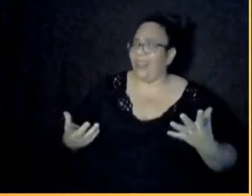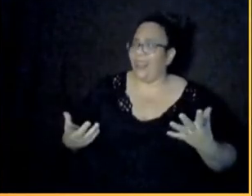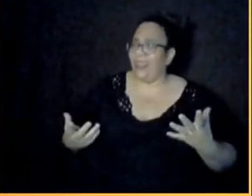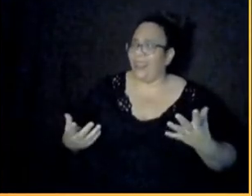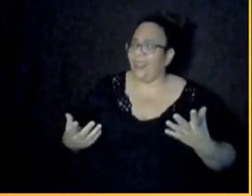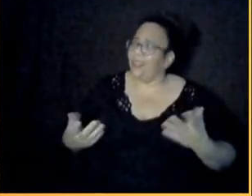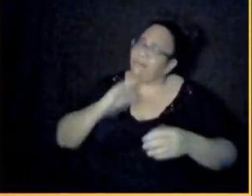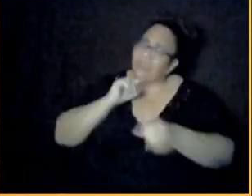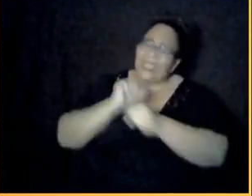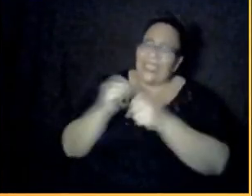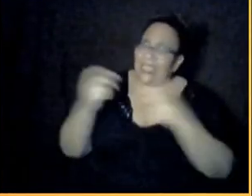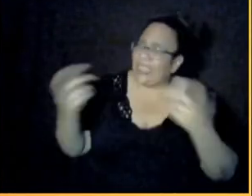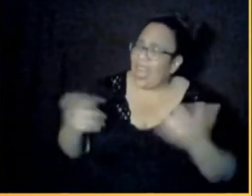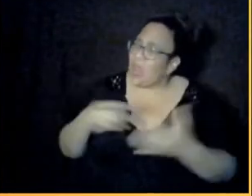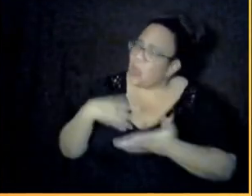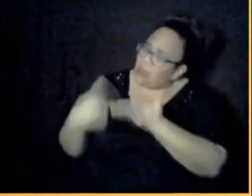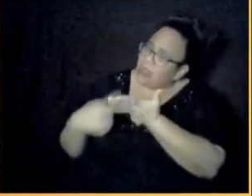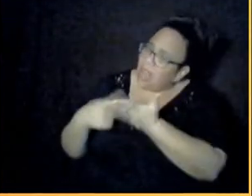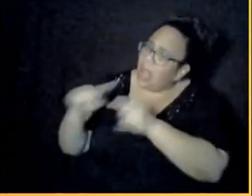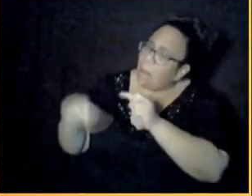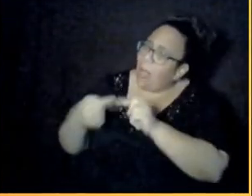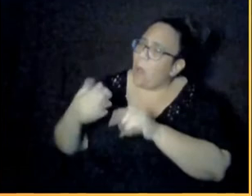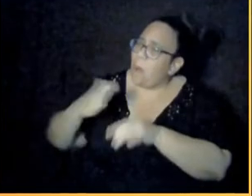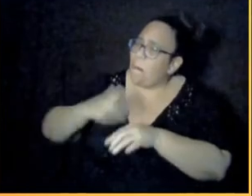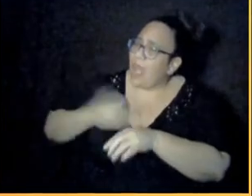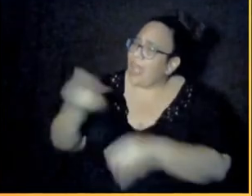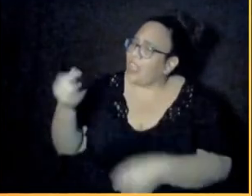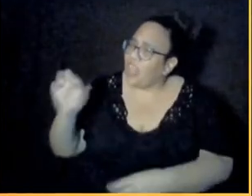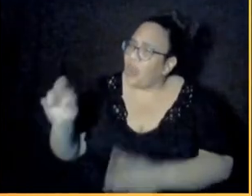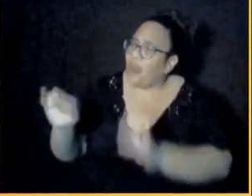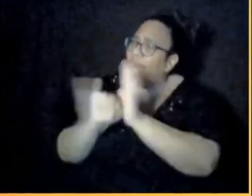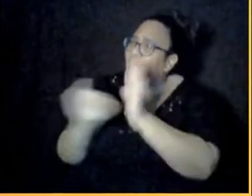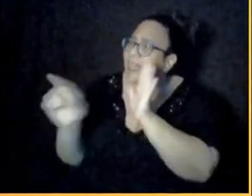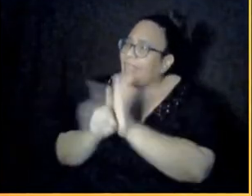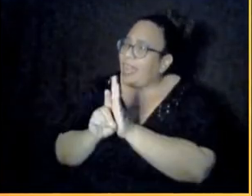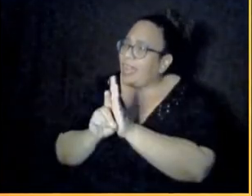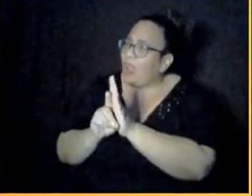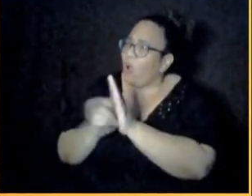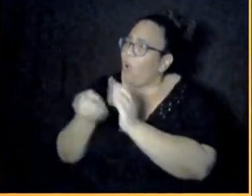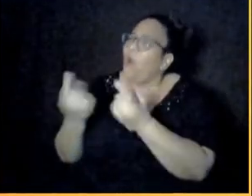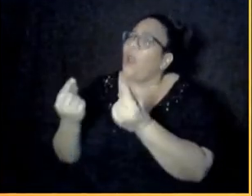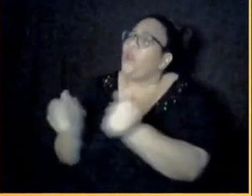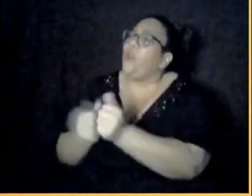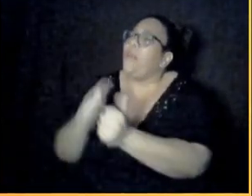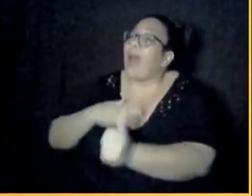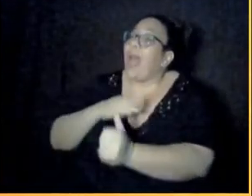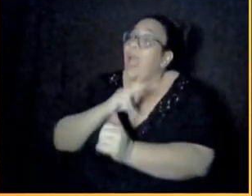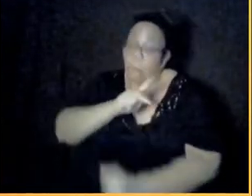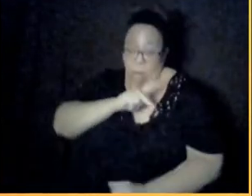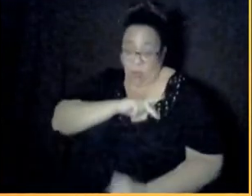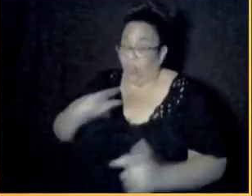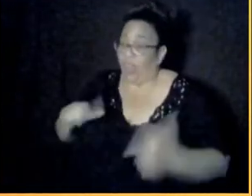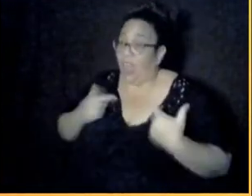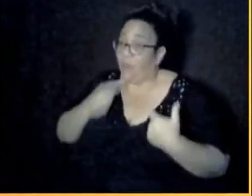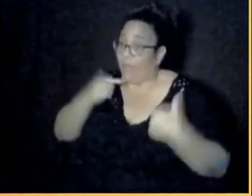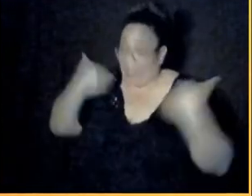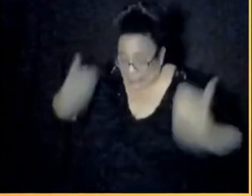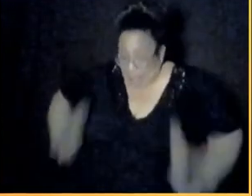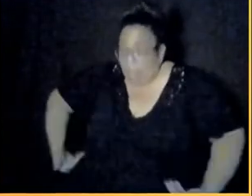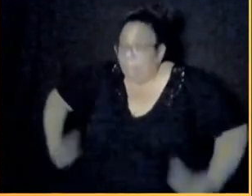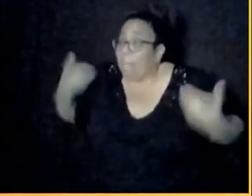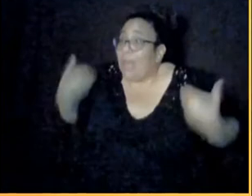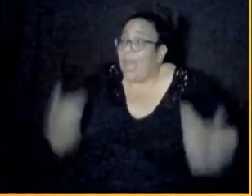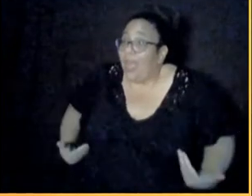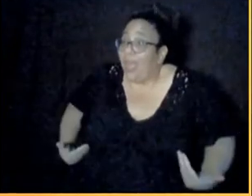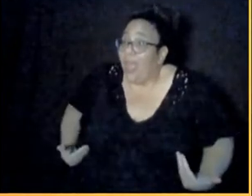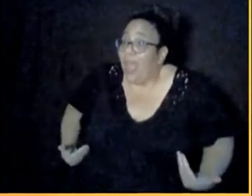really, you know, talk about my gender identity or what I do with my personal life, because I am me, like, you know what I'm saying, and everybody's different.